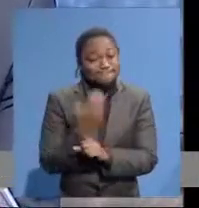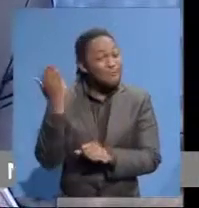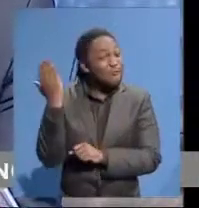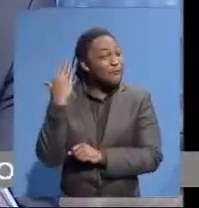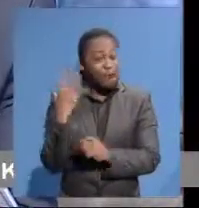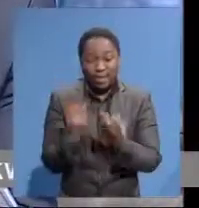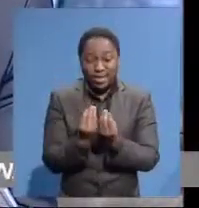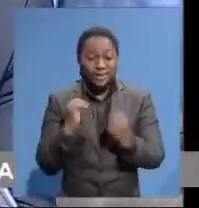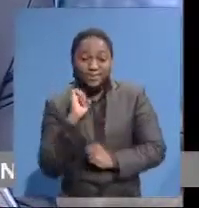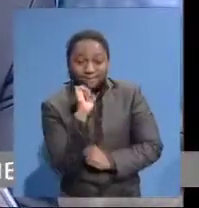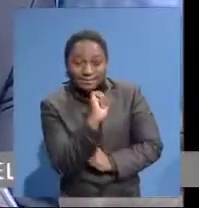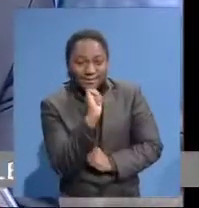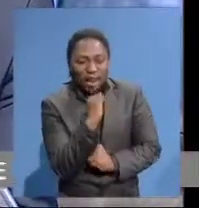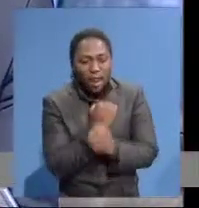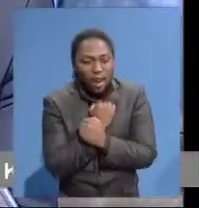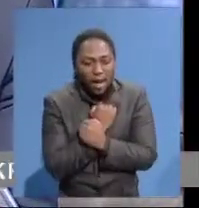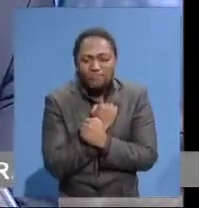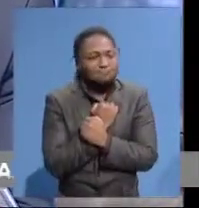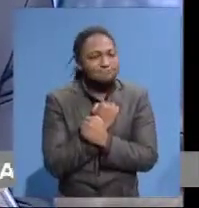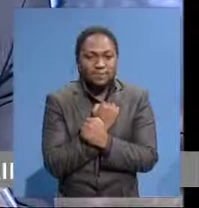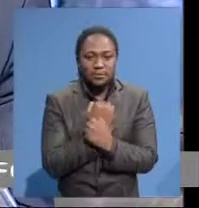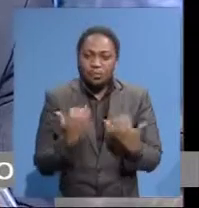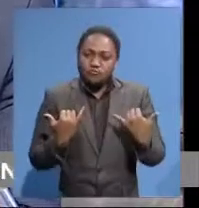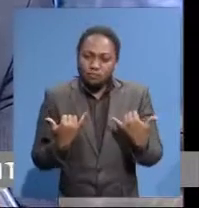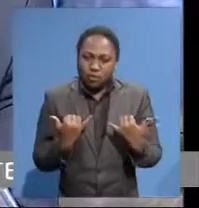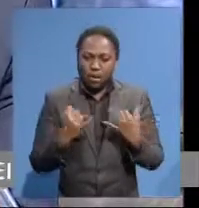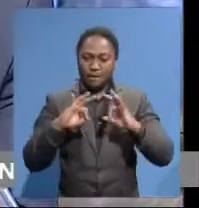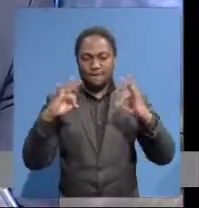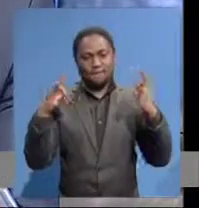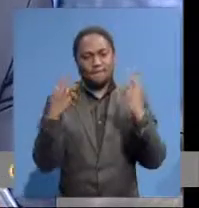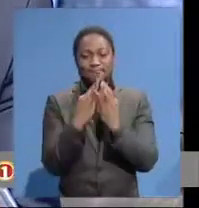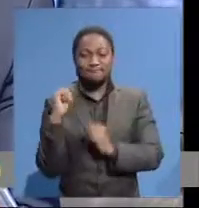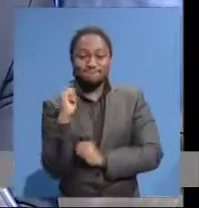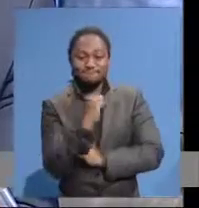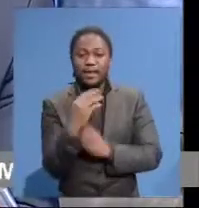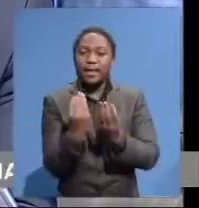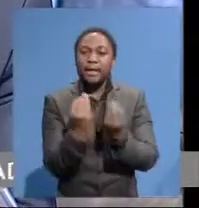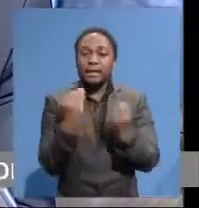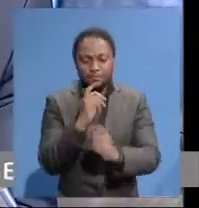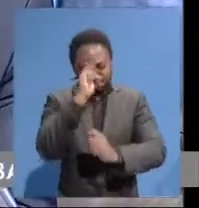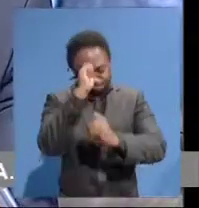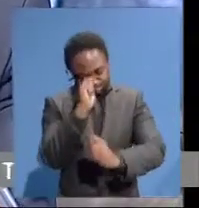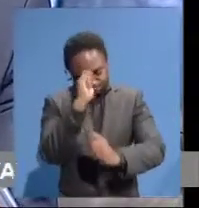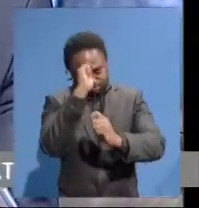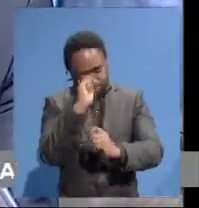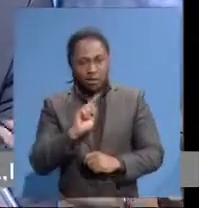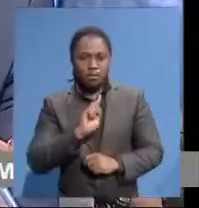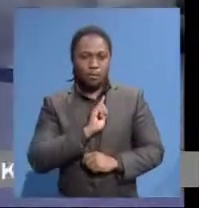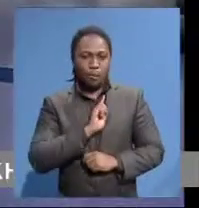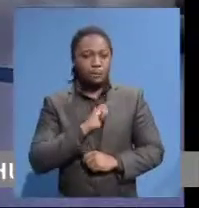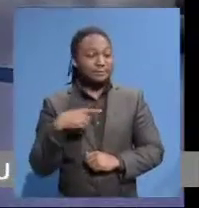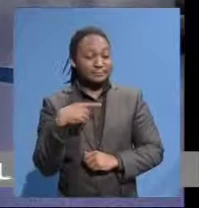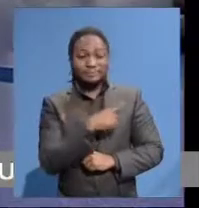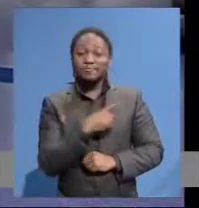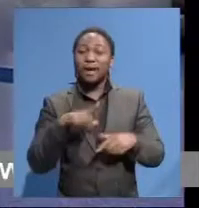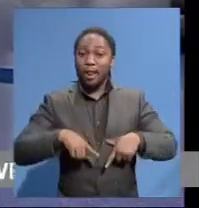So that is why today I really want to pay tribute to his family and children, that they allow us to share with him. Now, Dr. Minga,